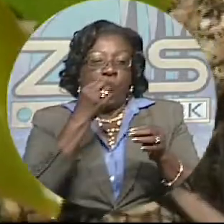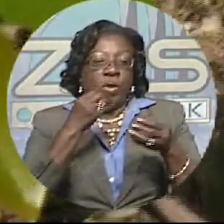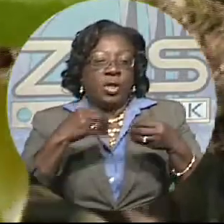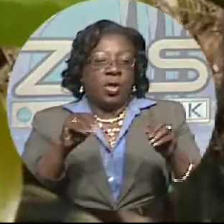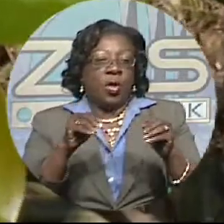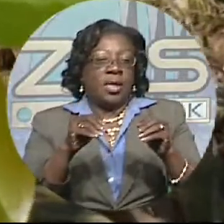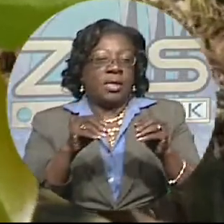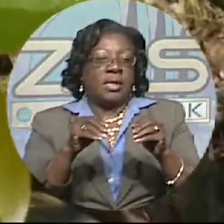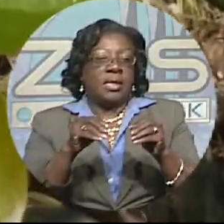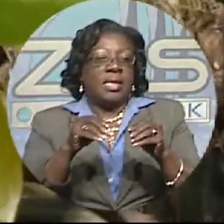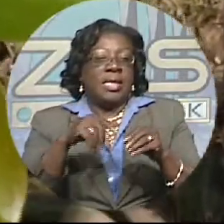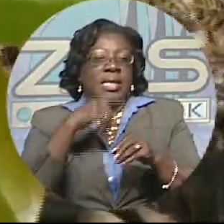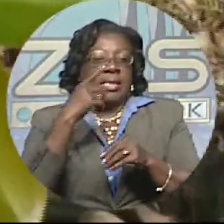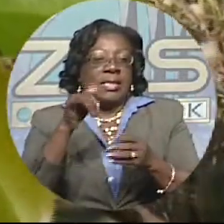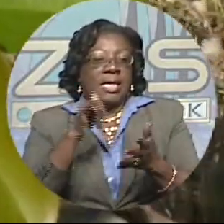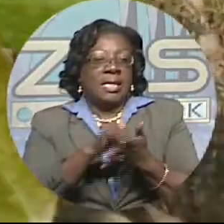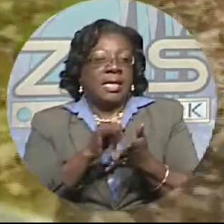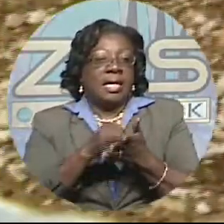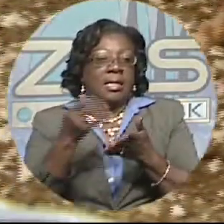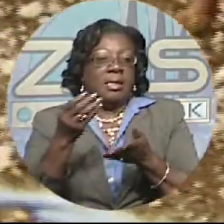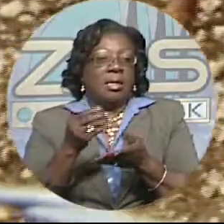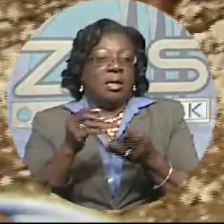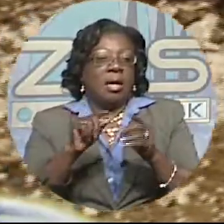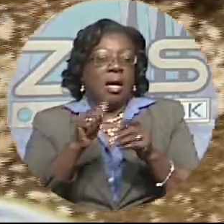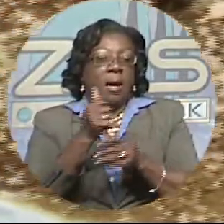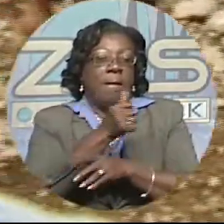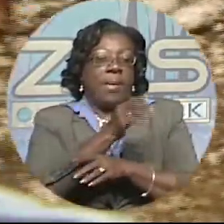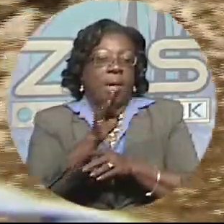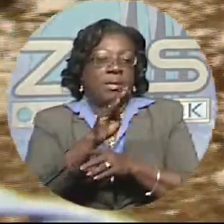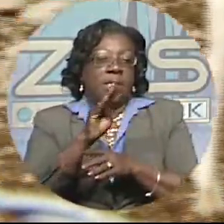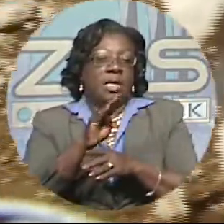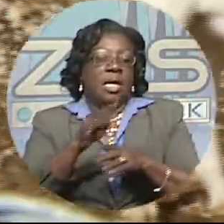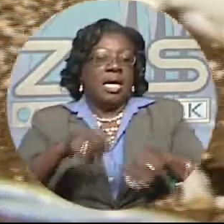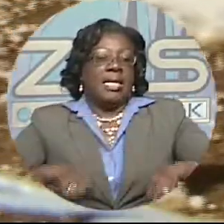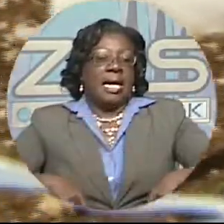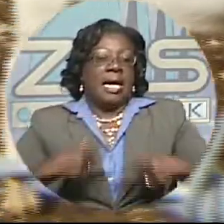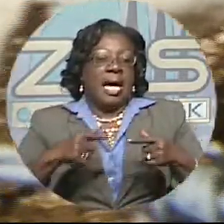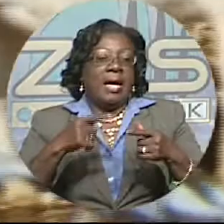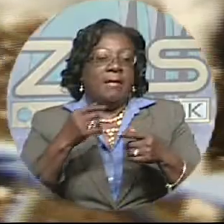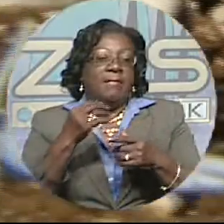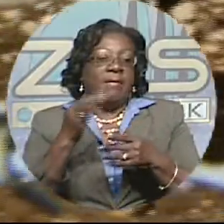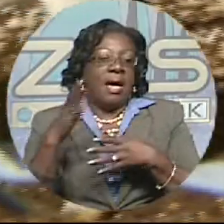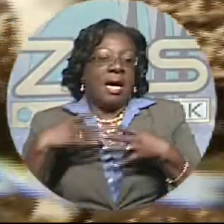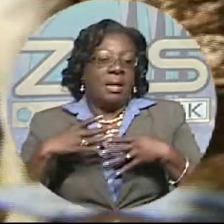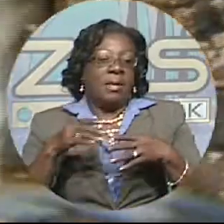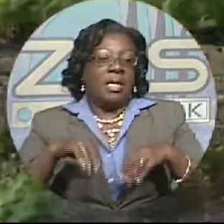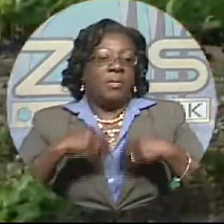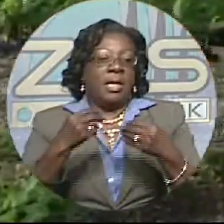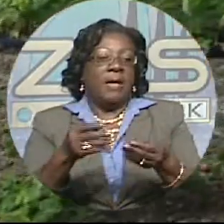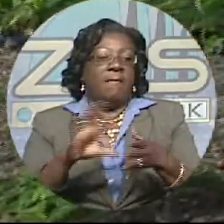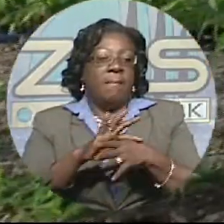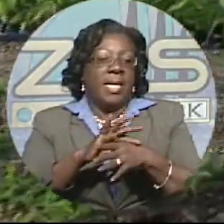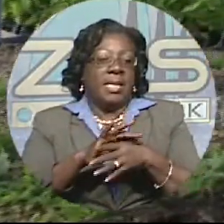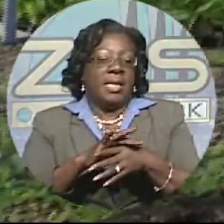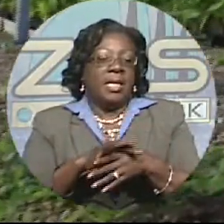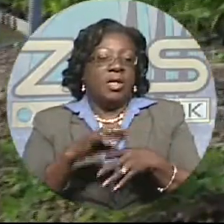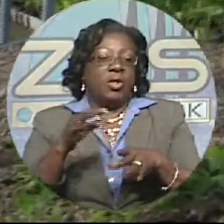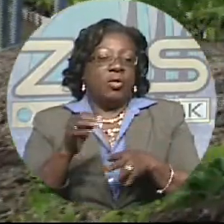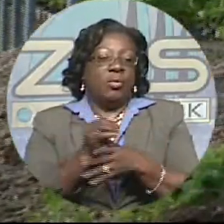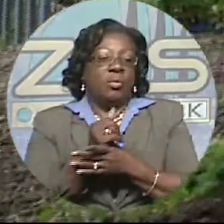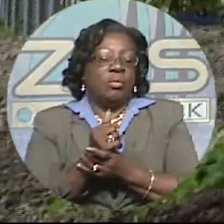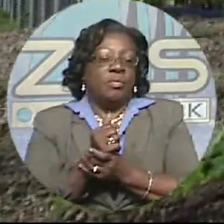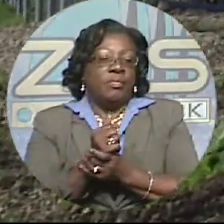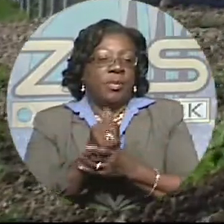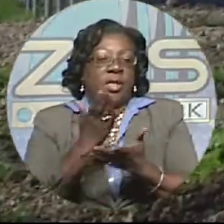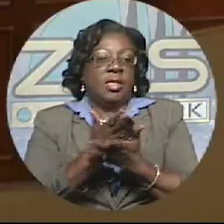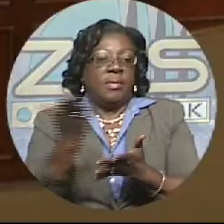for research. He said that beyond seeing crops and livestock produced from the farms is the satisfaction of training people to carry the industry,